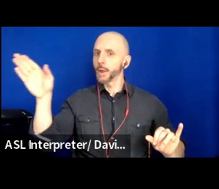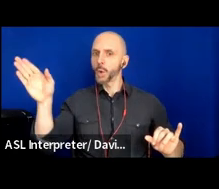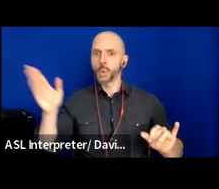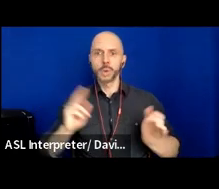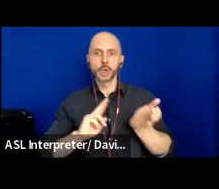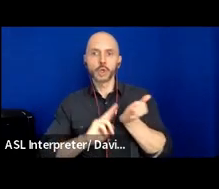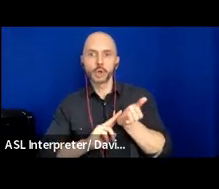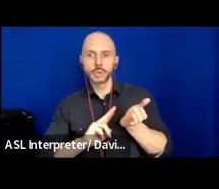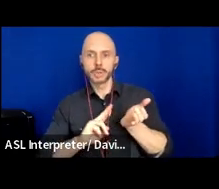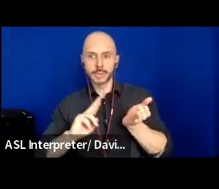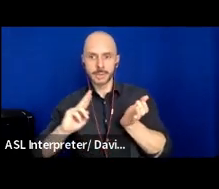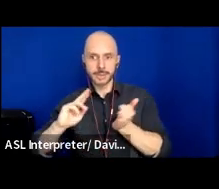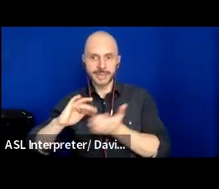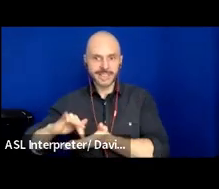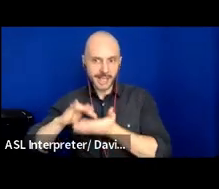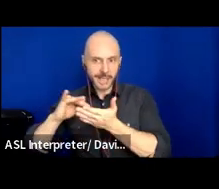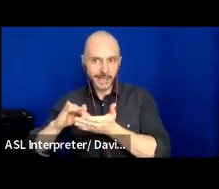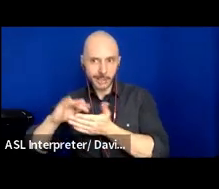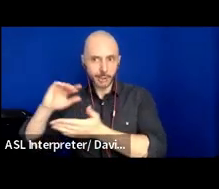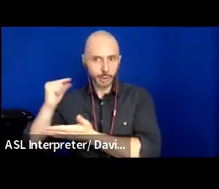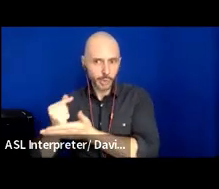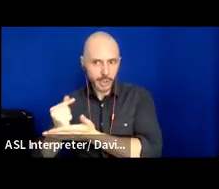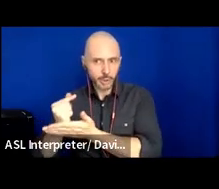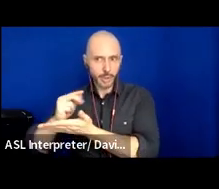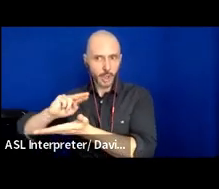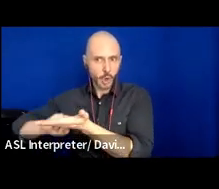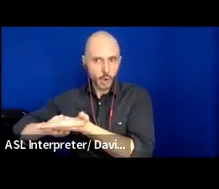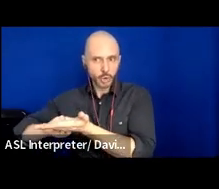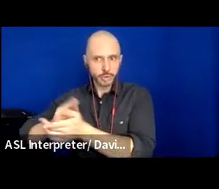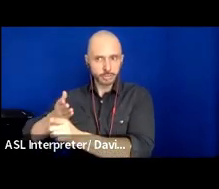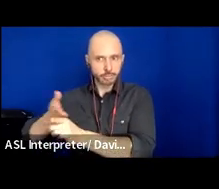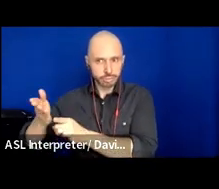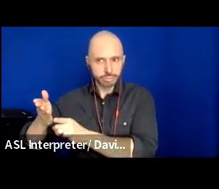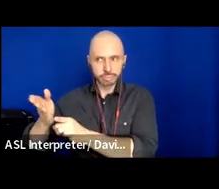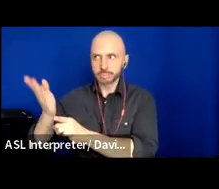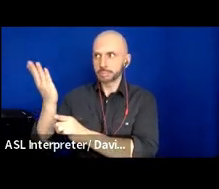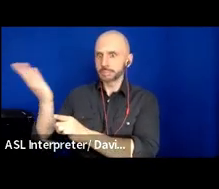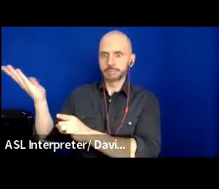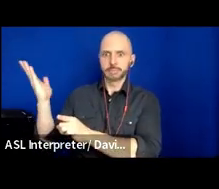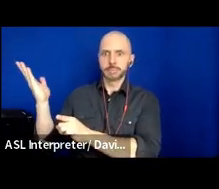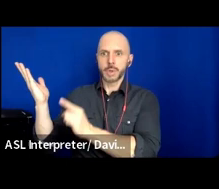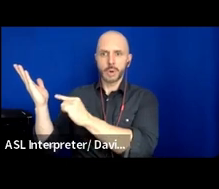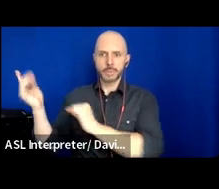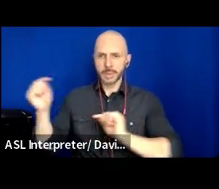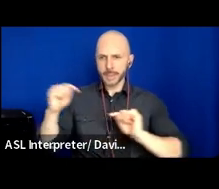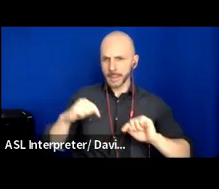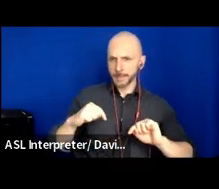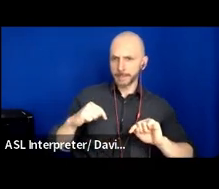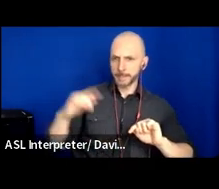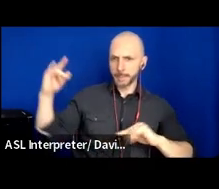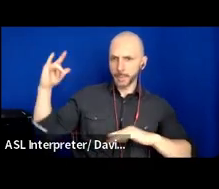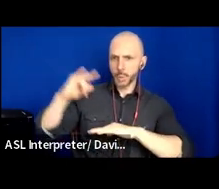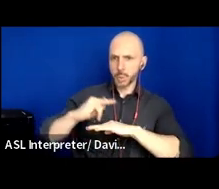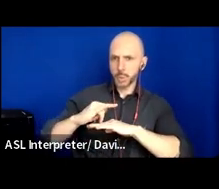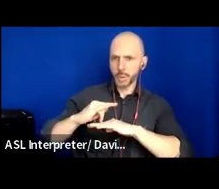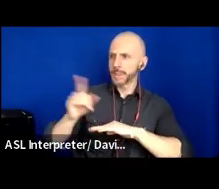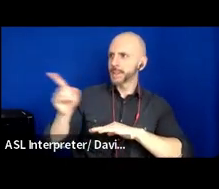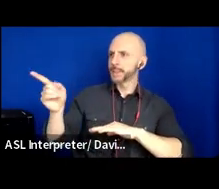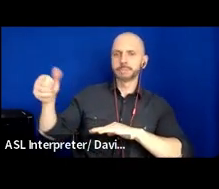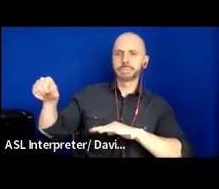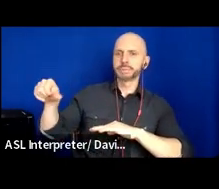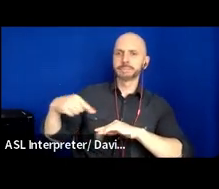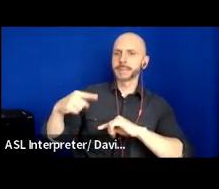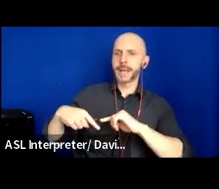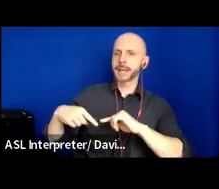soften around some of those things. So, and that's a common experience for people in terms of differential treatment, particularly for racialized people from other parts of the